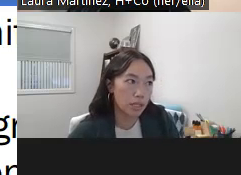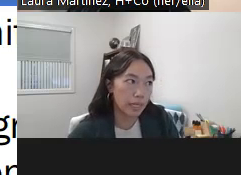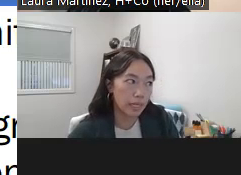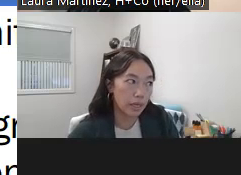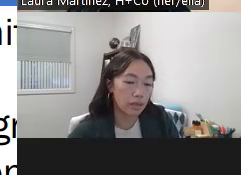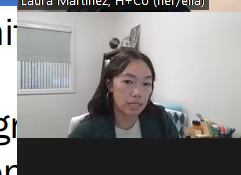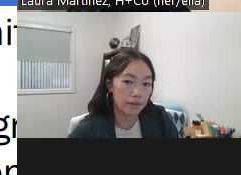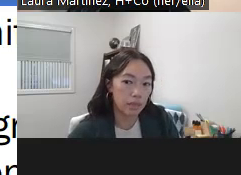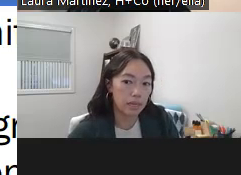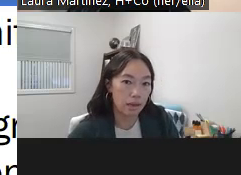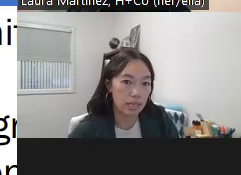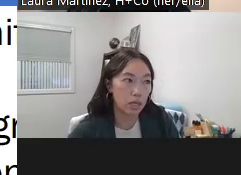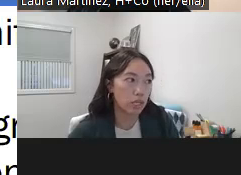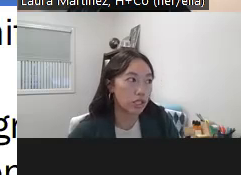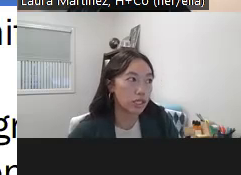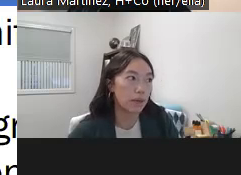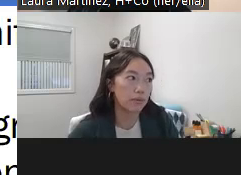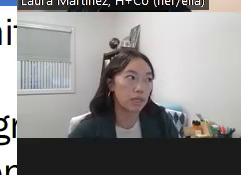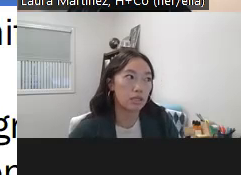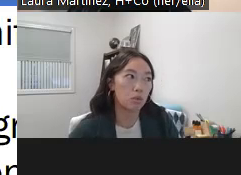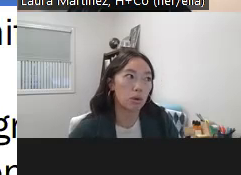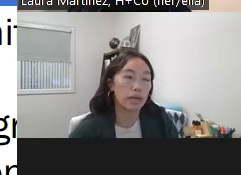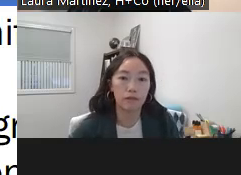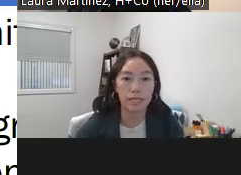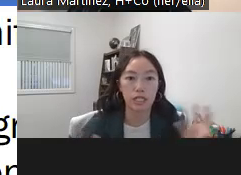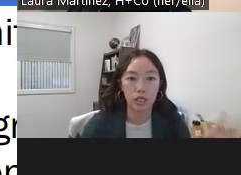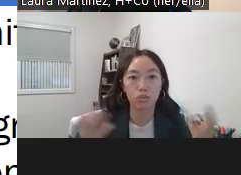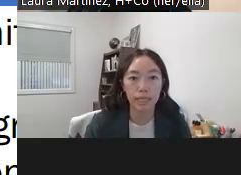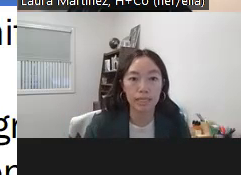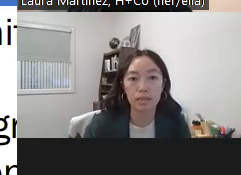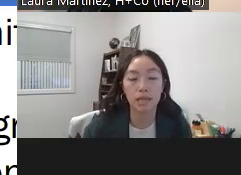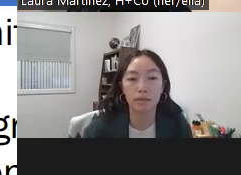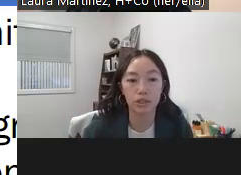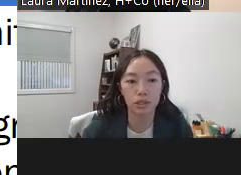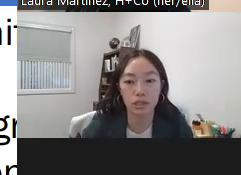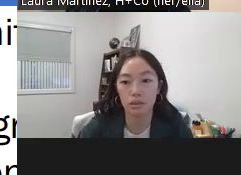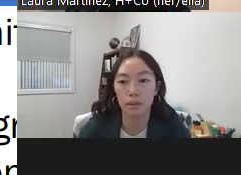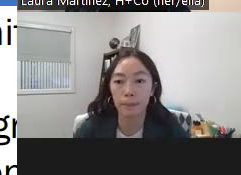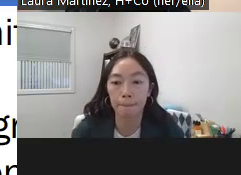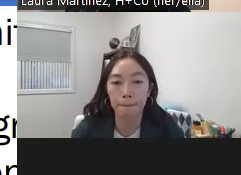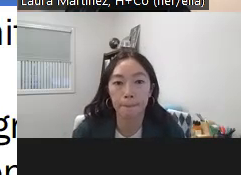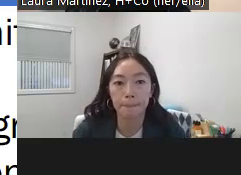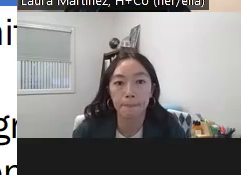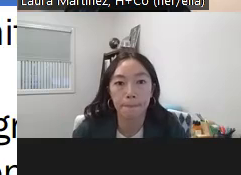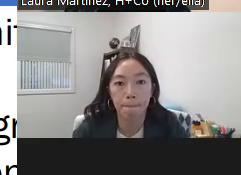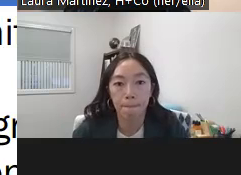I'll pause right here and see if anyone has any questions about these more kind of residential-based incentive measures.